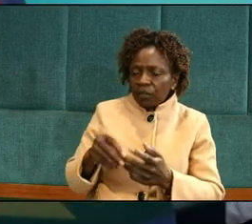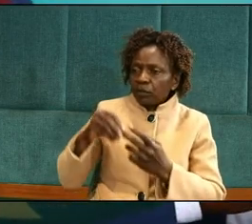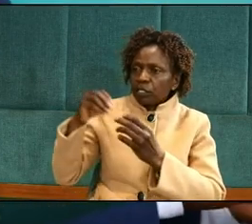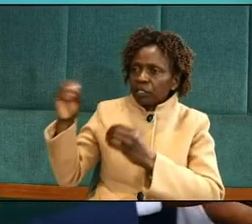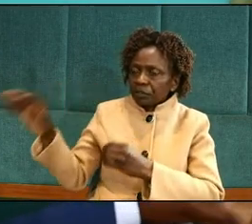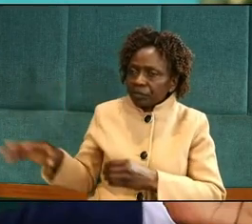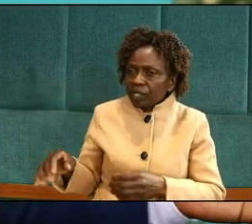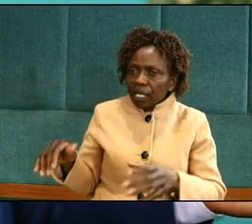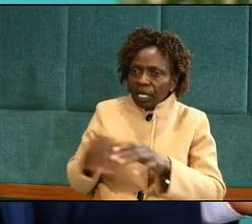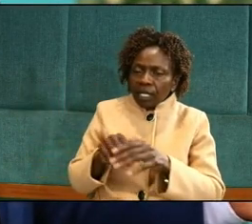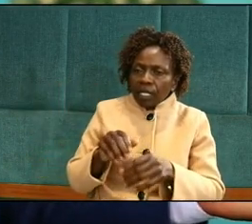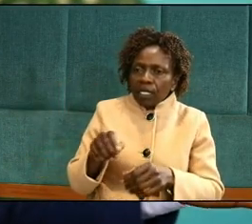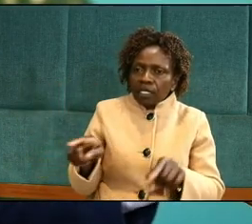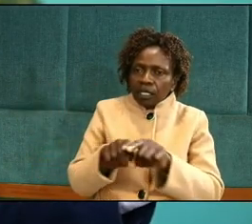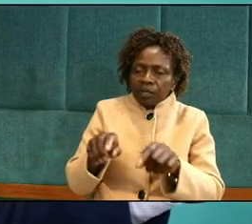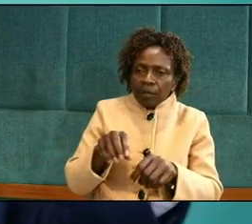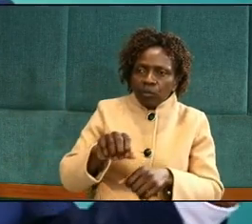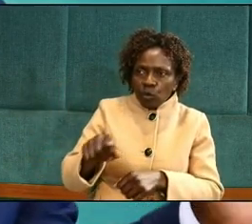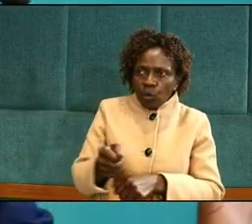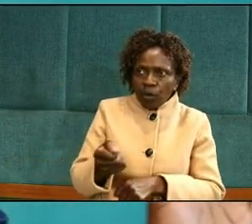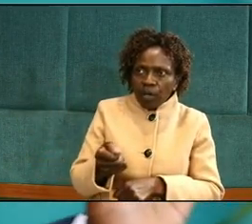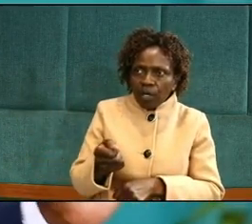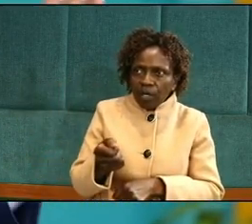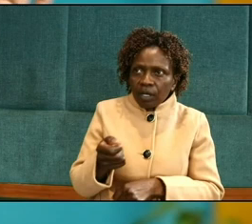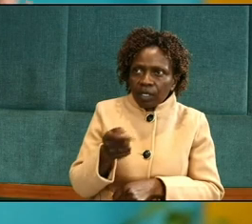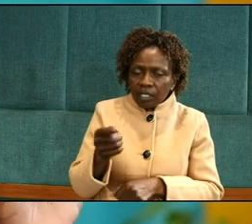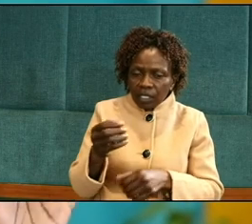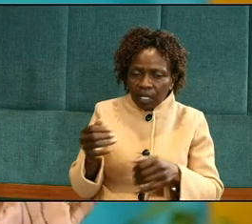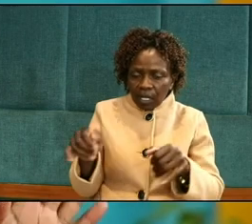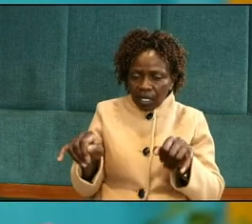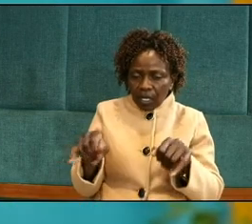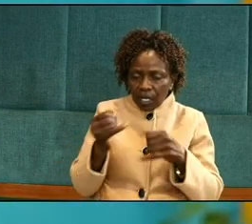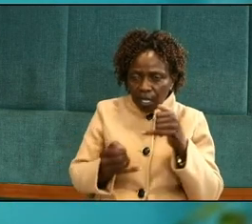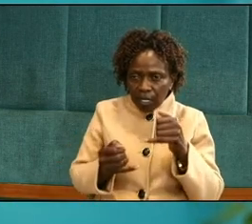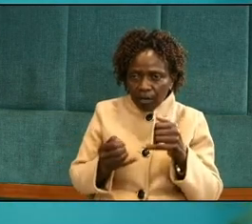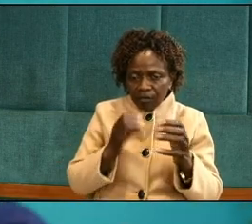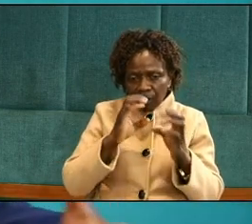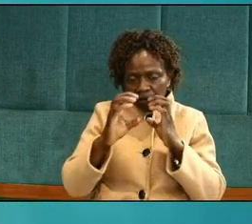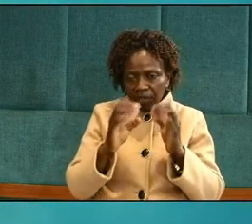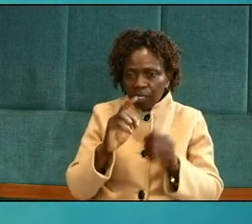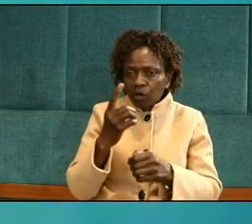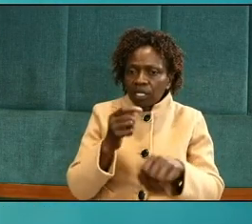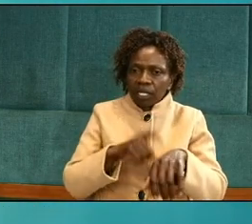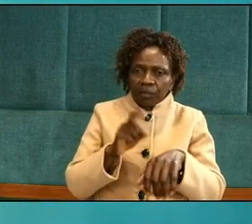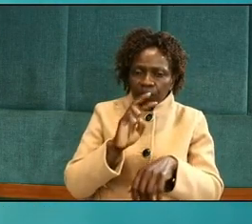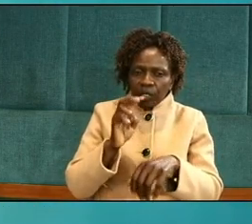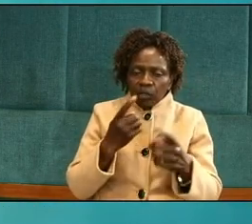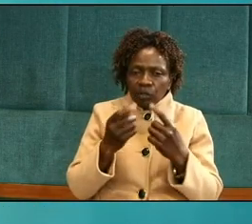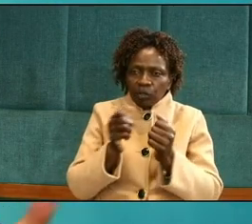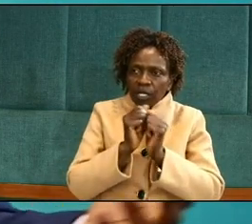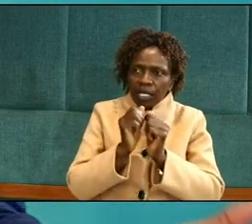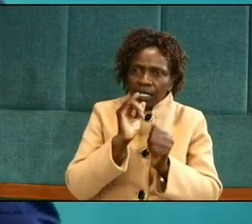the same door, and that is the end of the conversation. The only time you see them talk